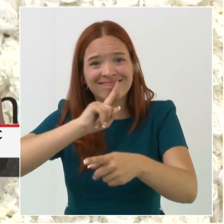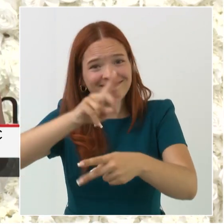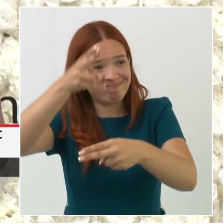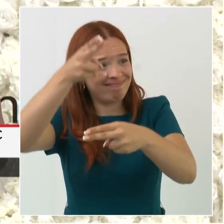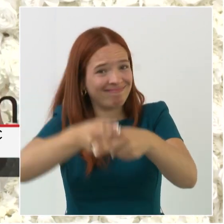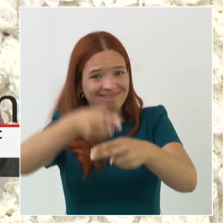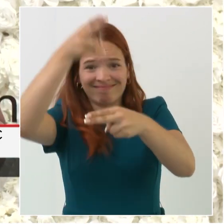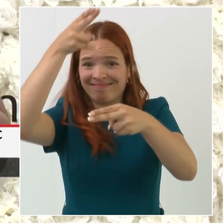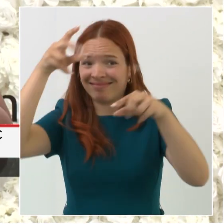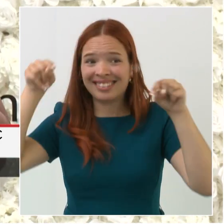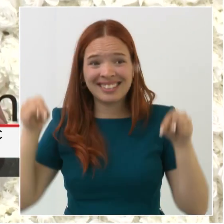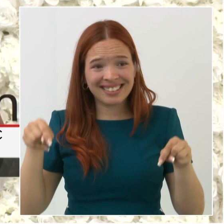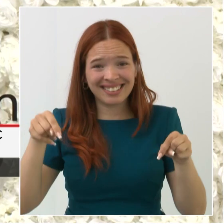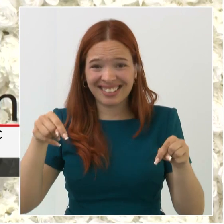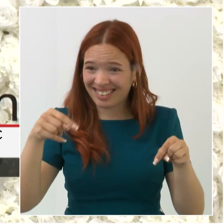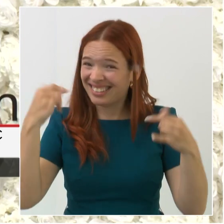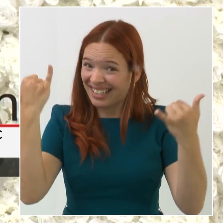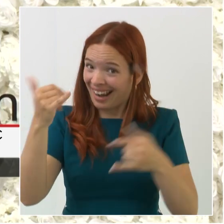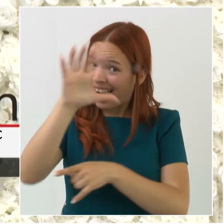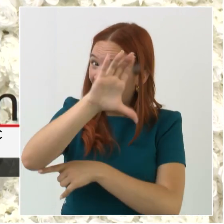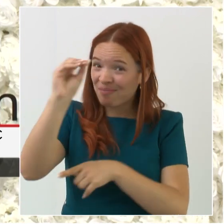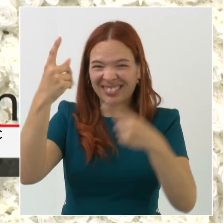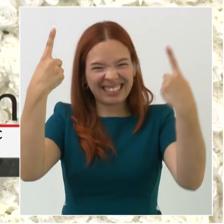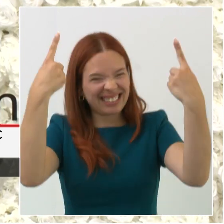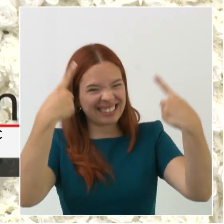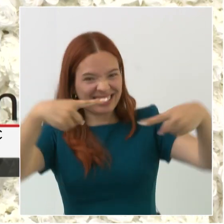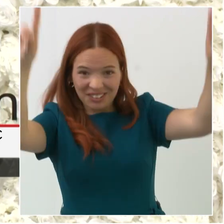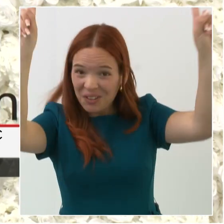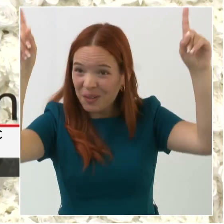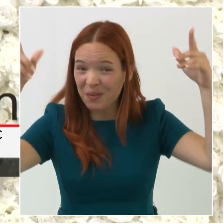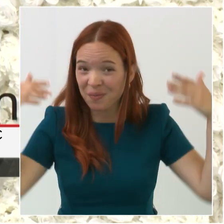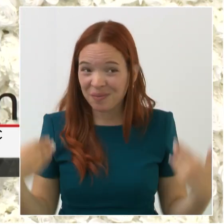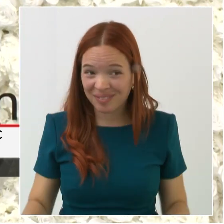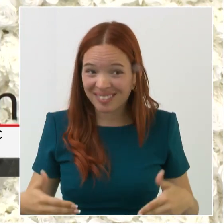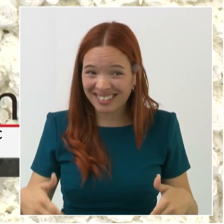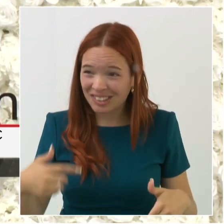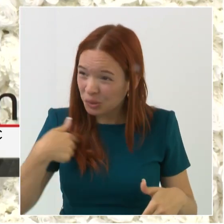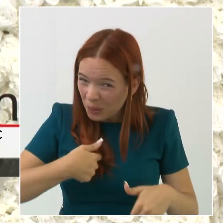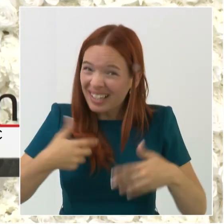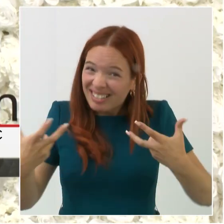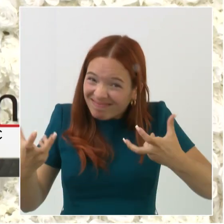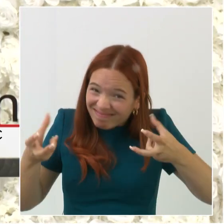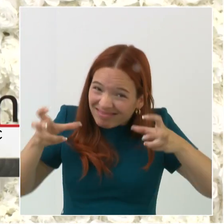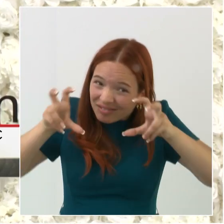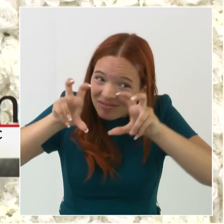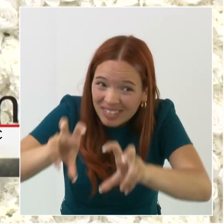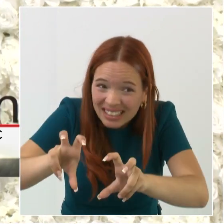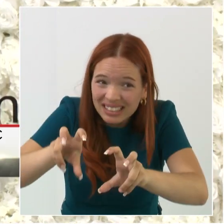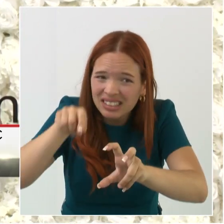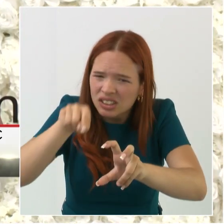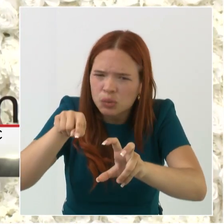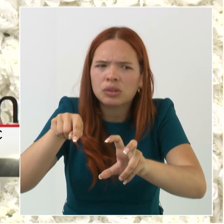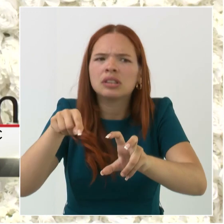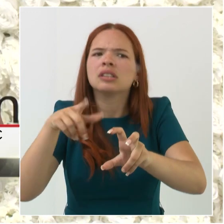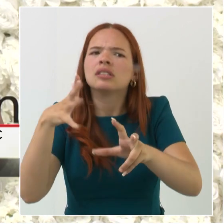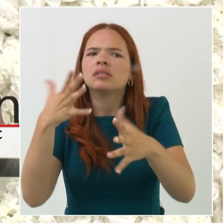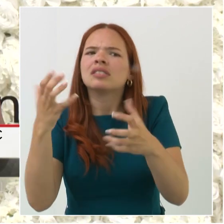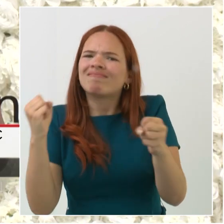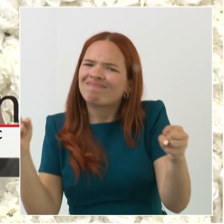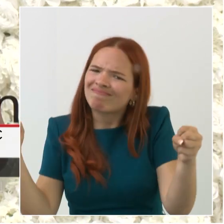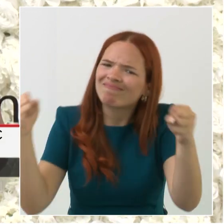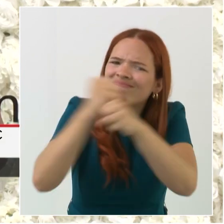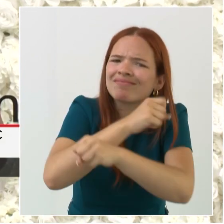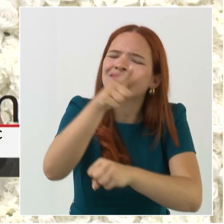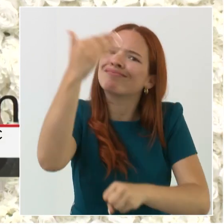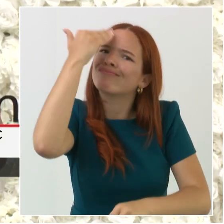success in investing in climate change fighting initiatives that will